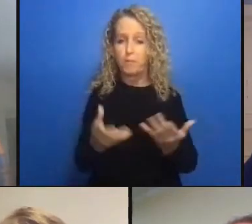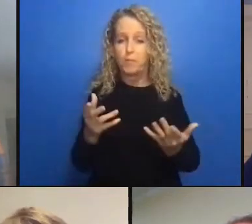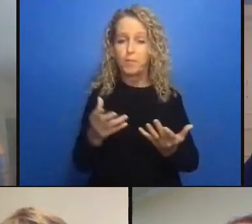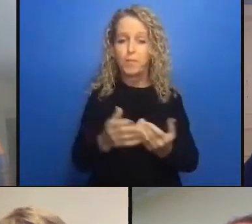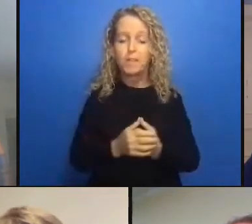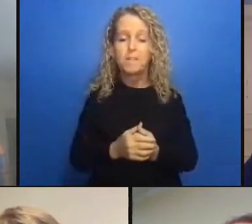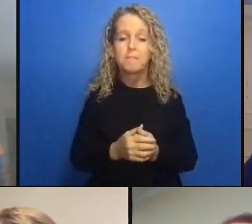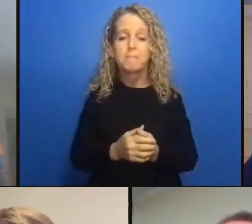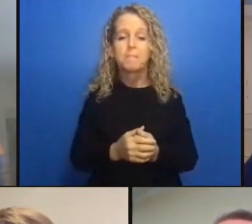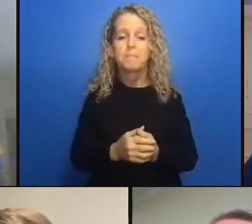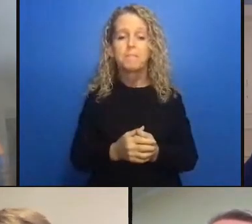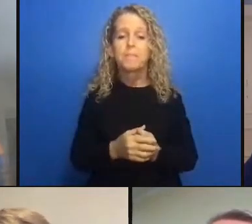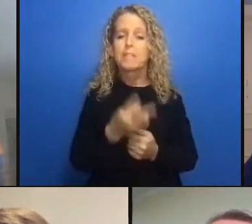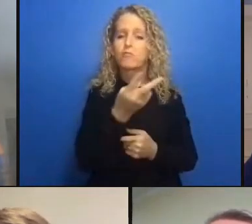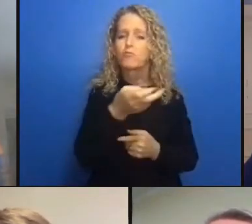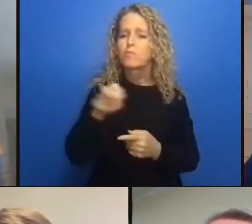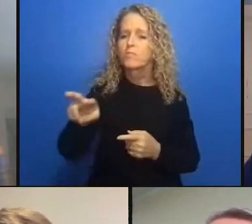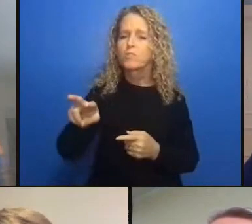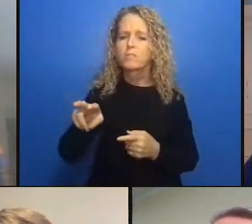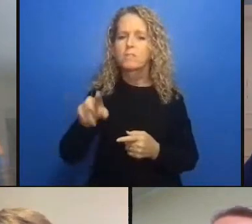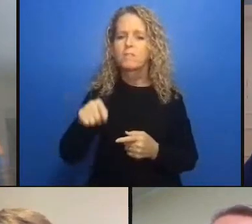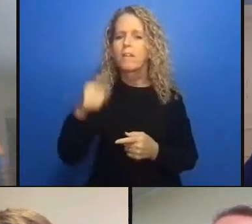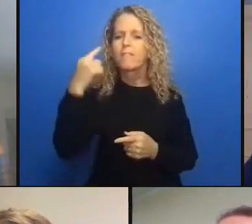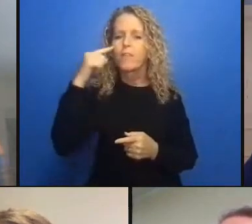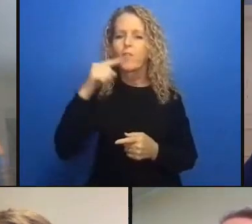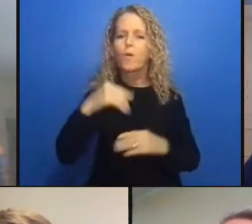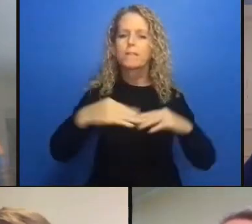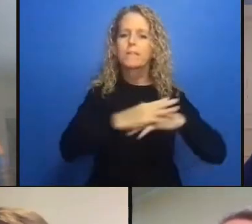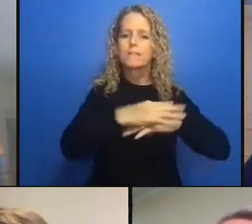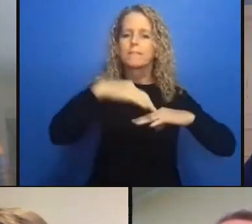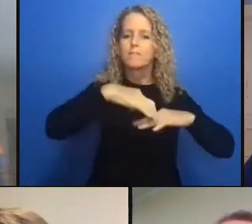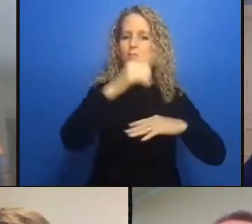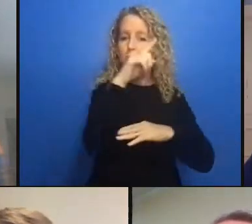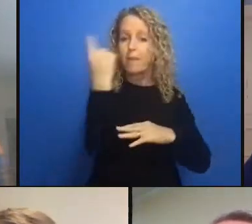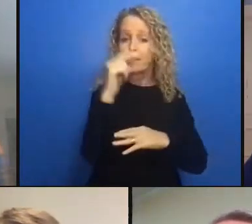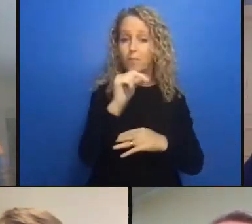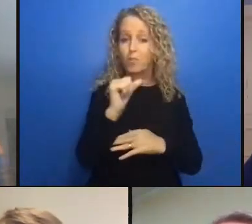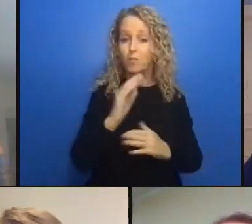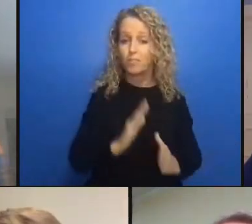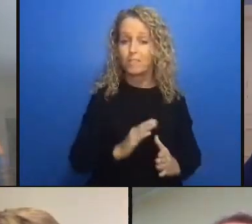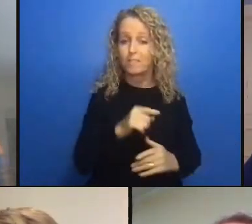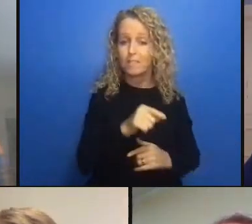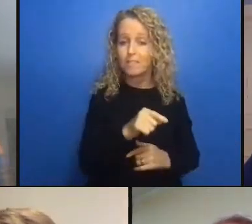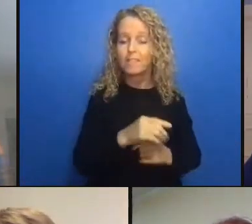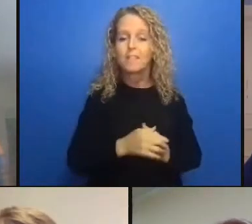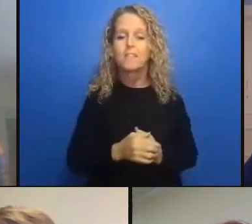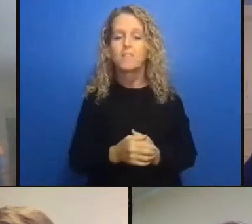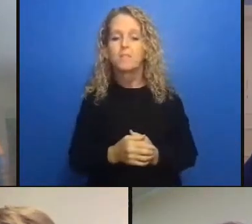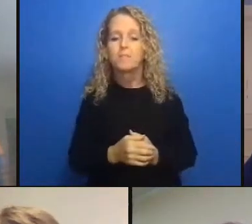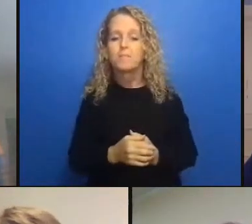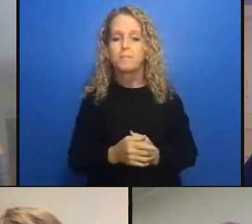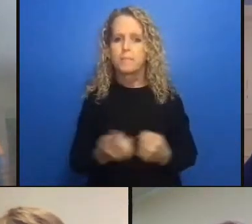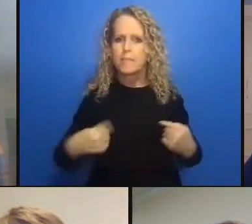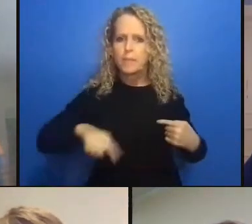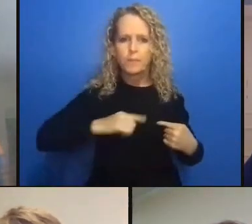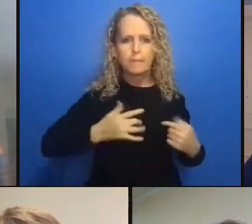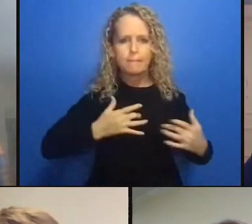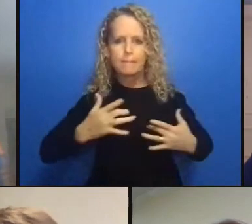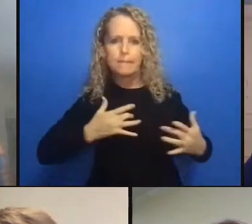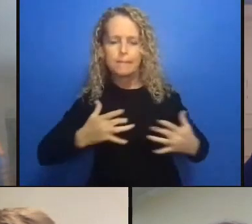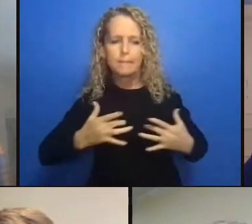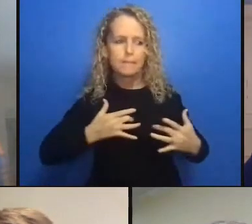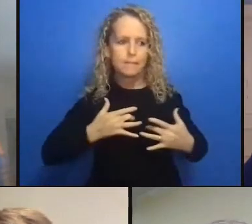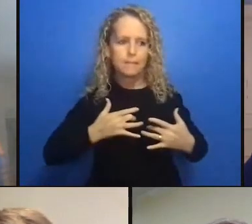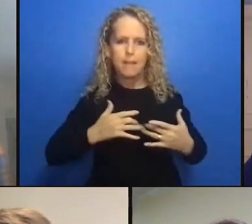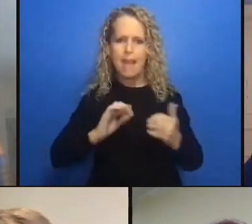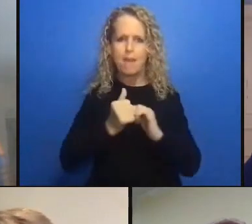is a program for Indigenous students and Black Nova Scotians. And we were concerned that we're going to have to run our programs online, but we